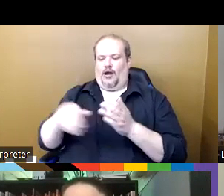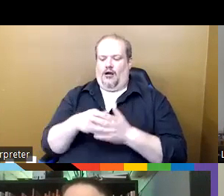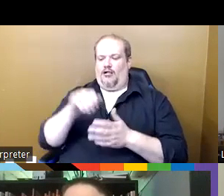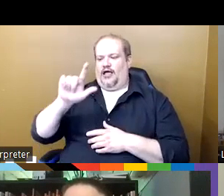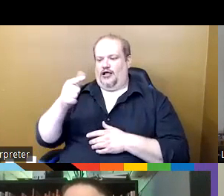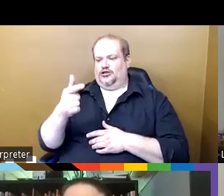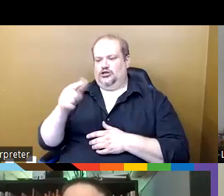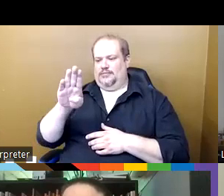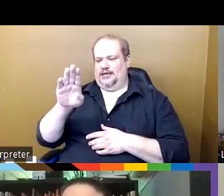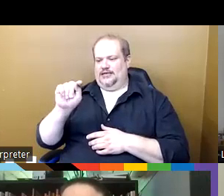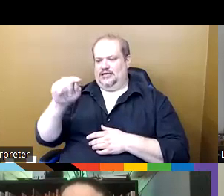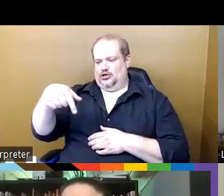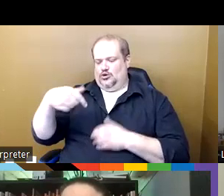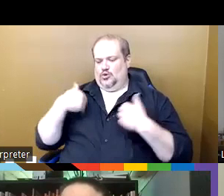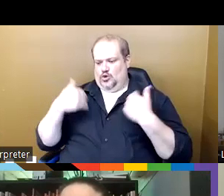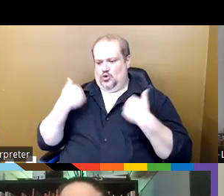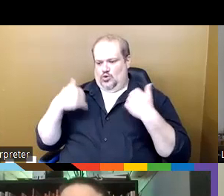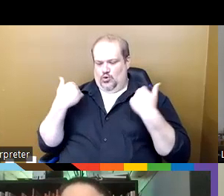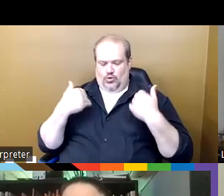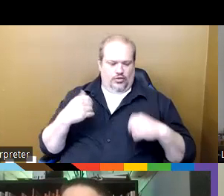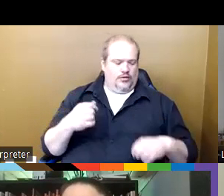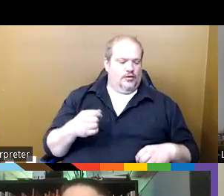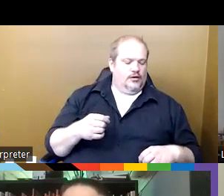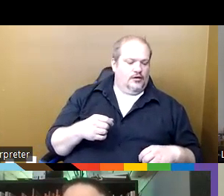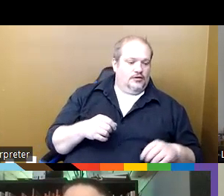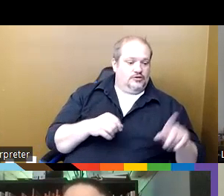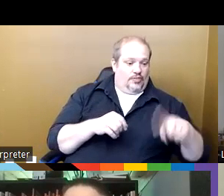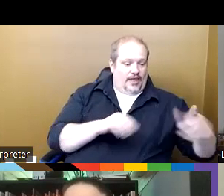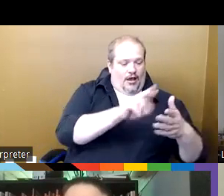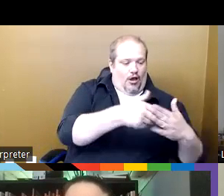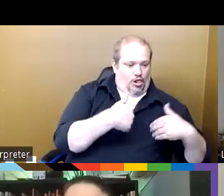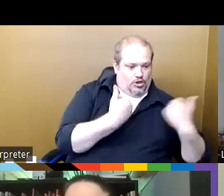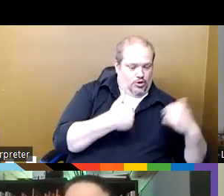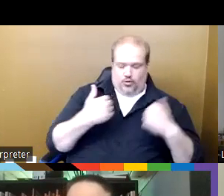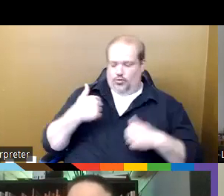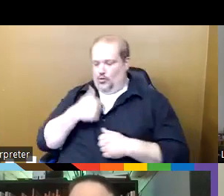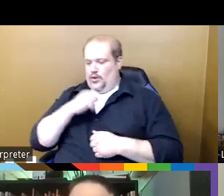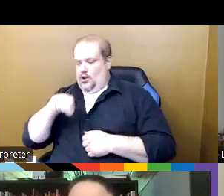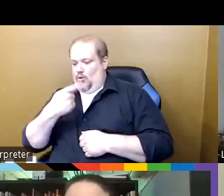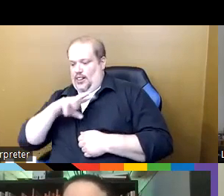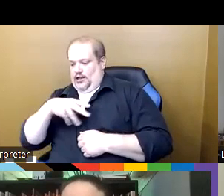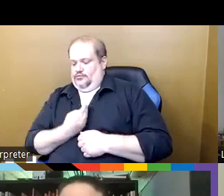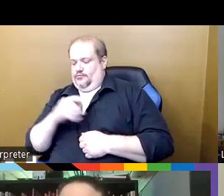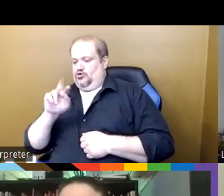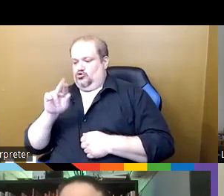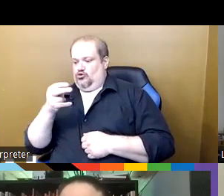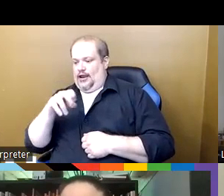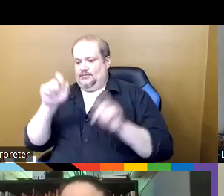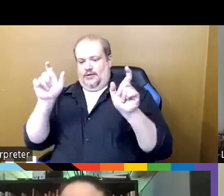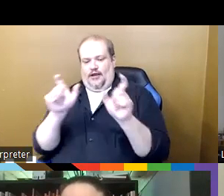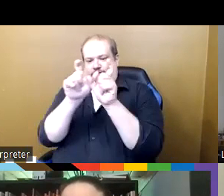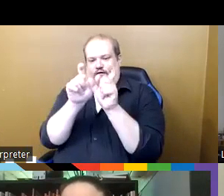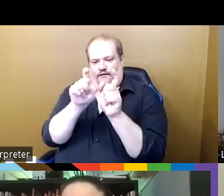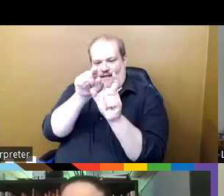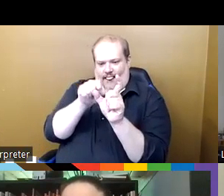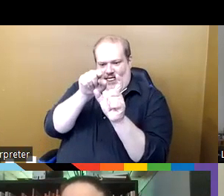like only youth, and we're only trans people, and we have this little like overlap where we're constantly sending people to each other. Like, oh, they have a kid who wants to